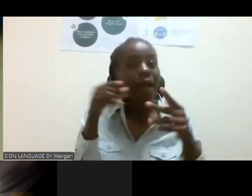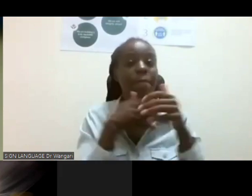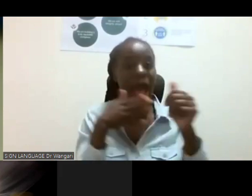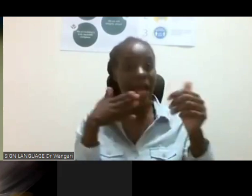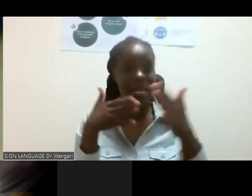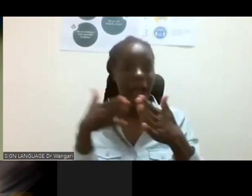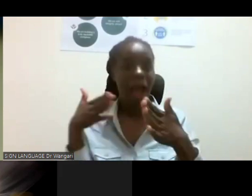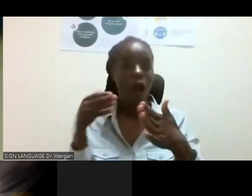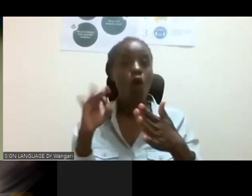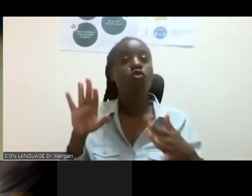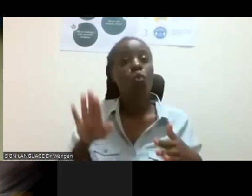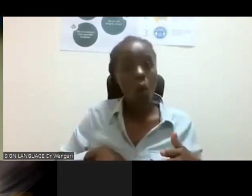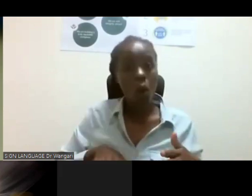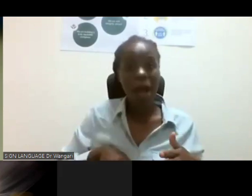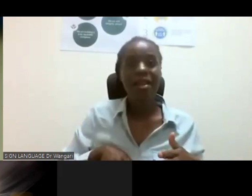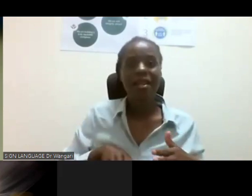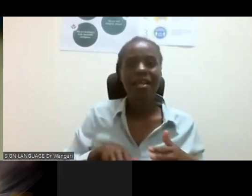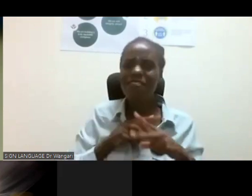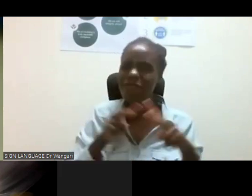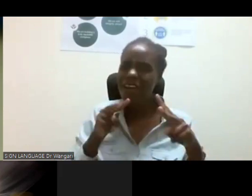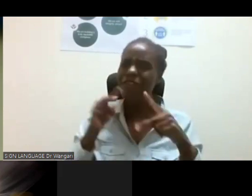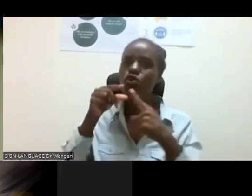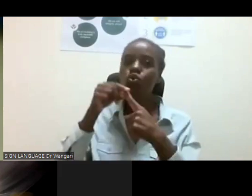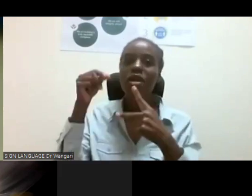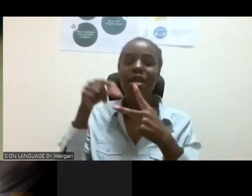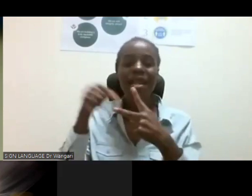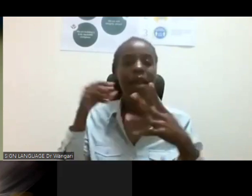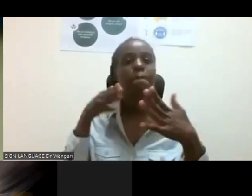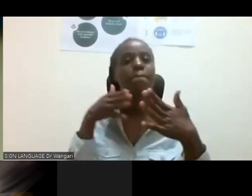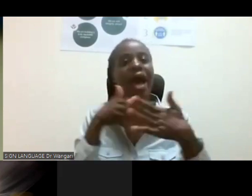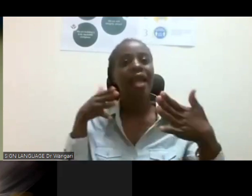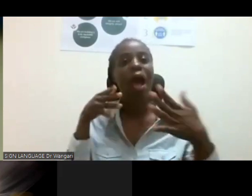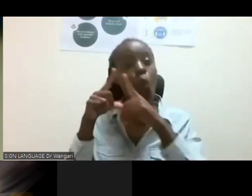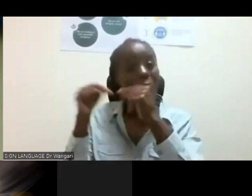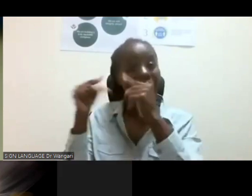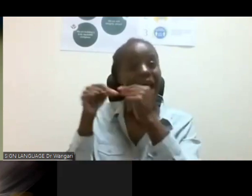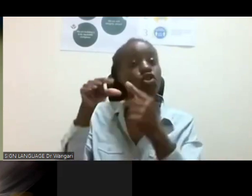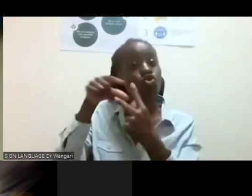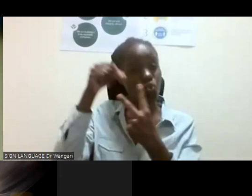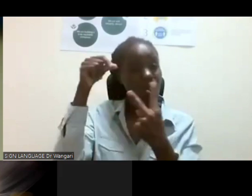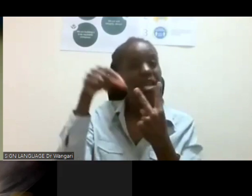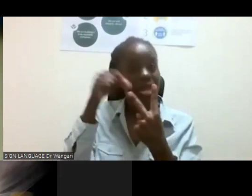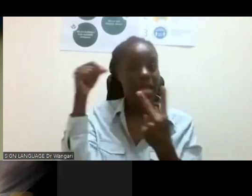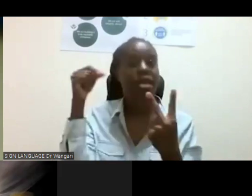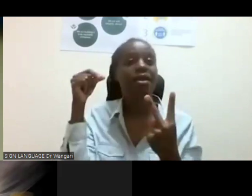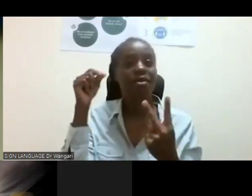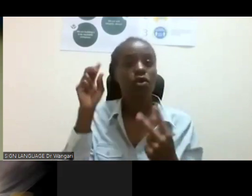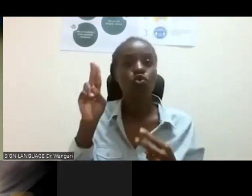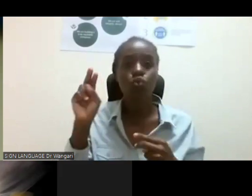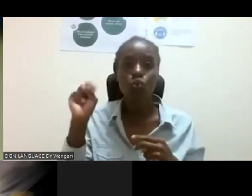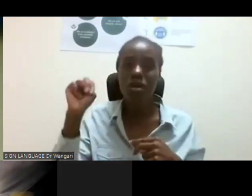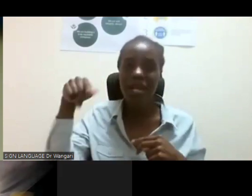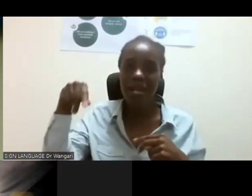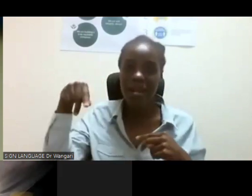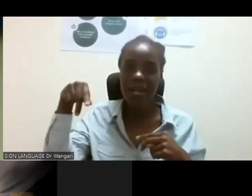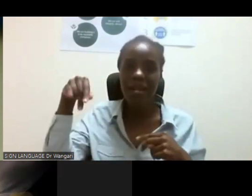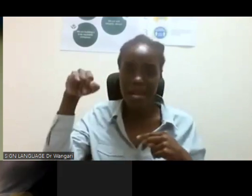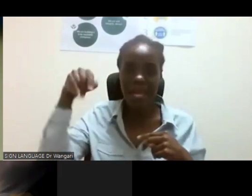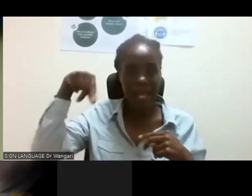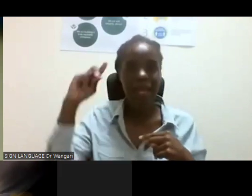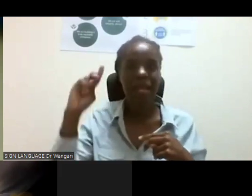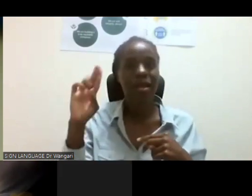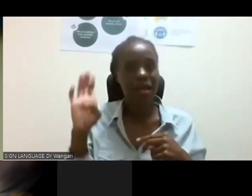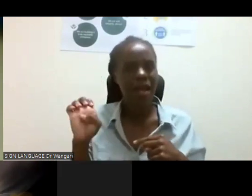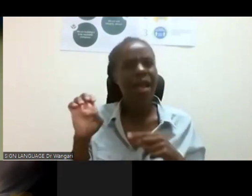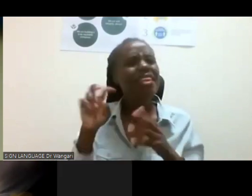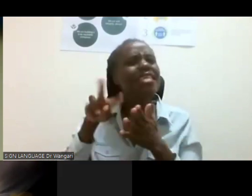the key word here, unique barriers that women face in accessing medical care, which from there suggests that as we